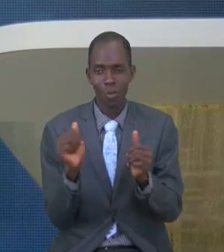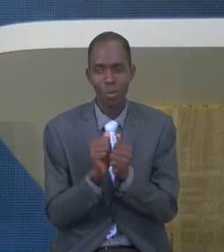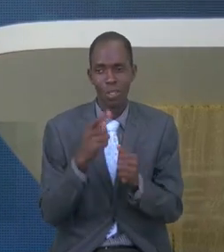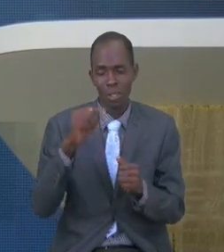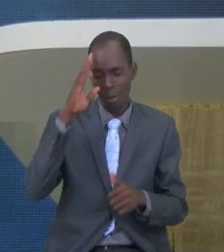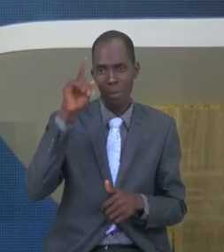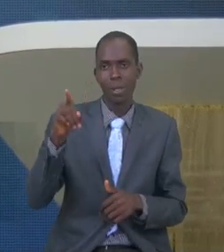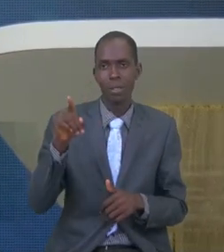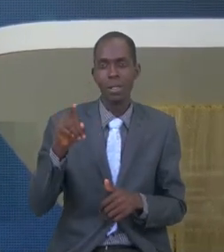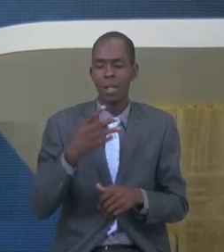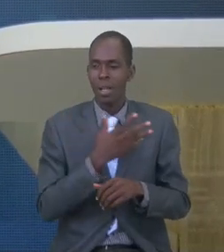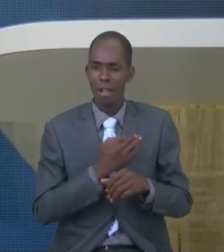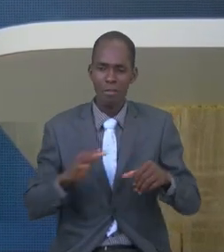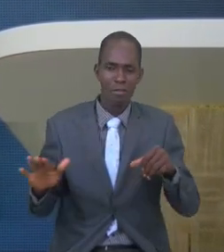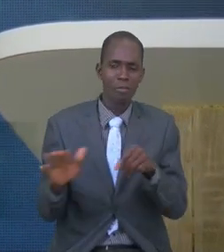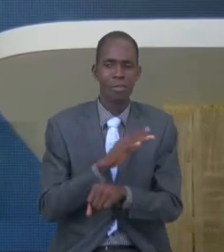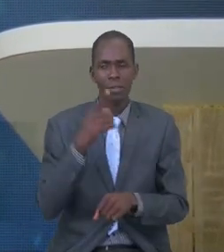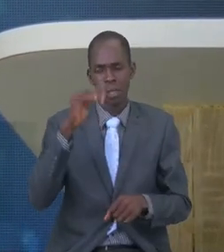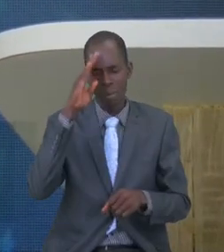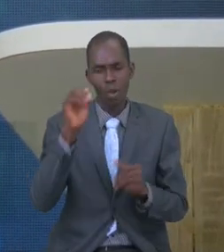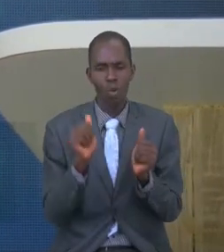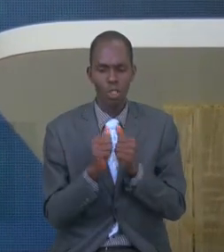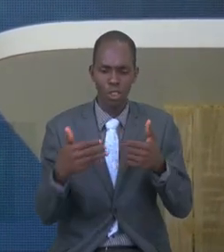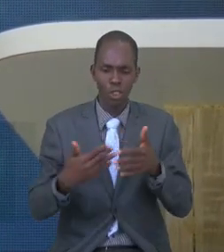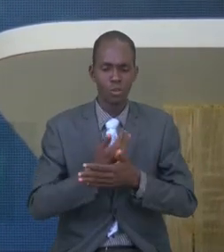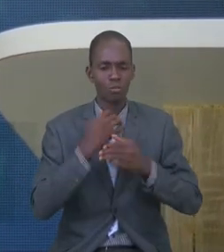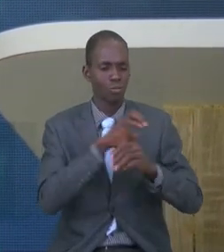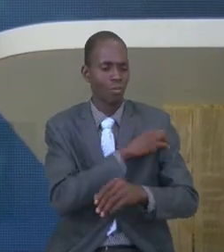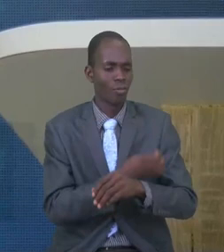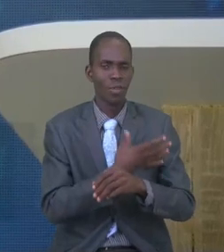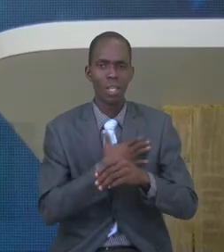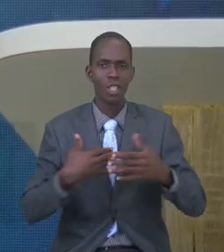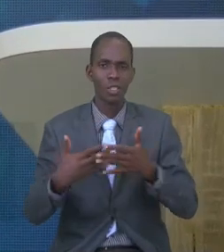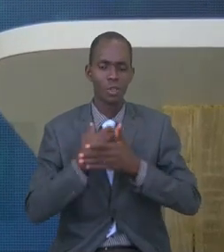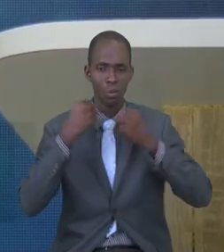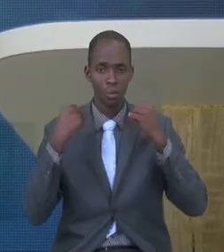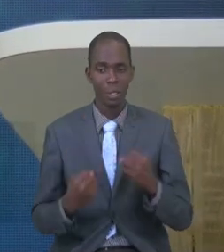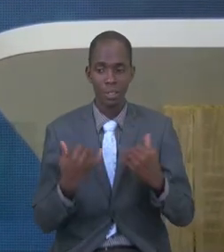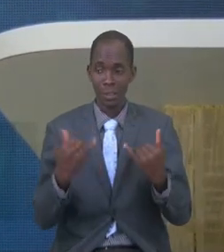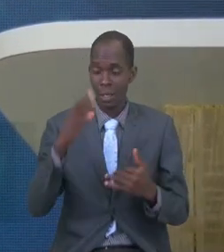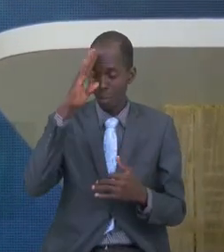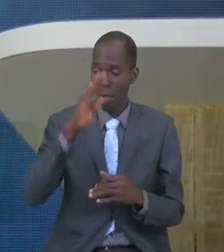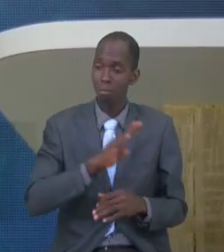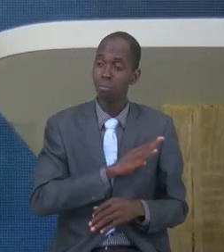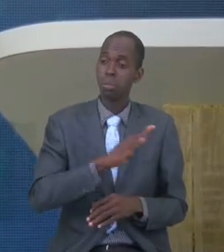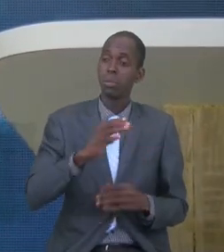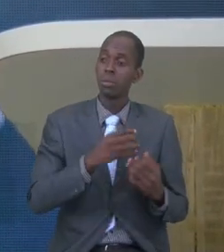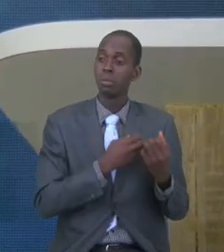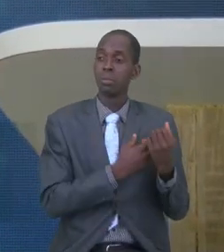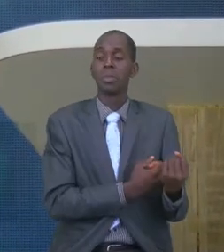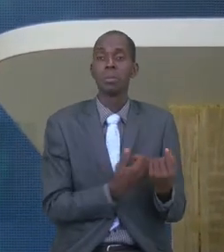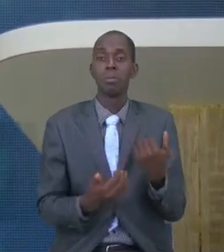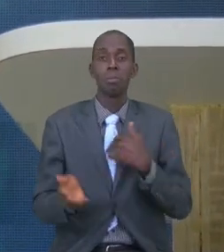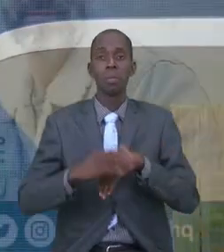infused him with new energy and new power, now he had the courage to